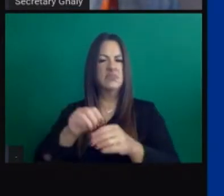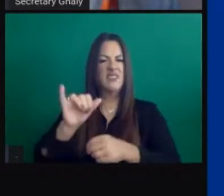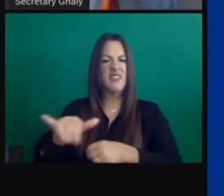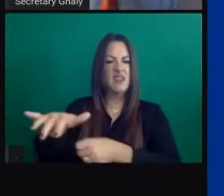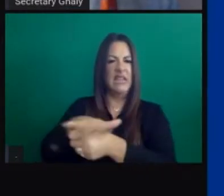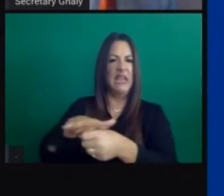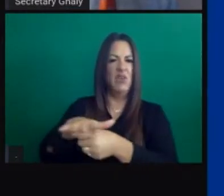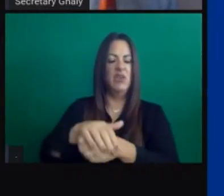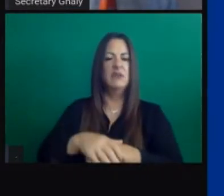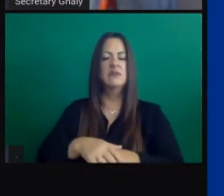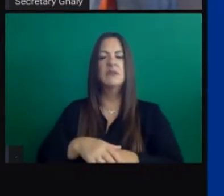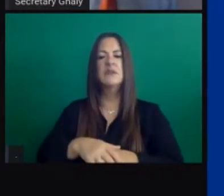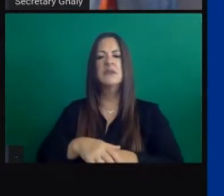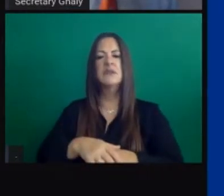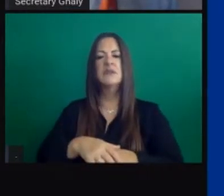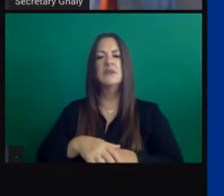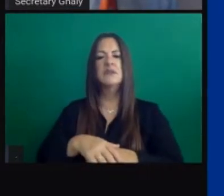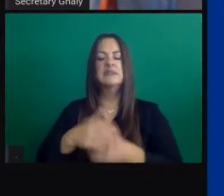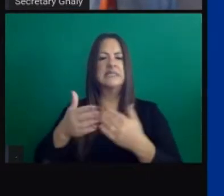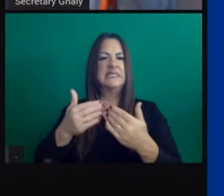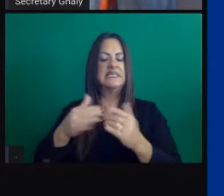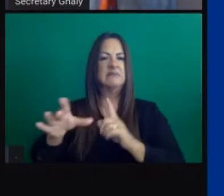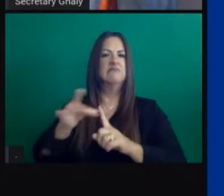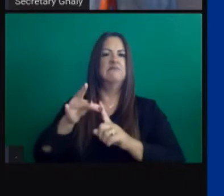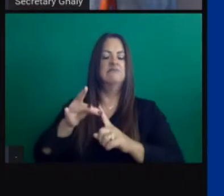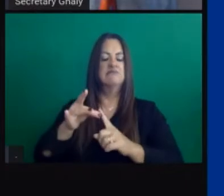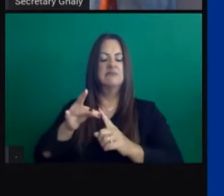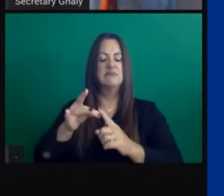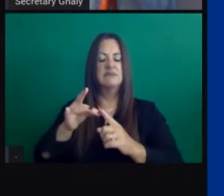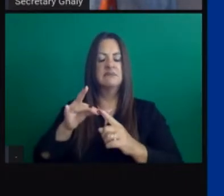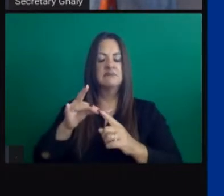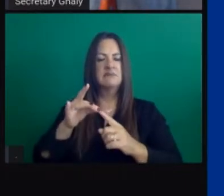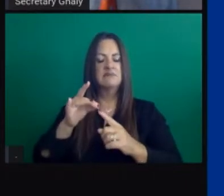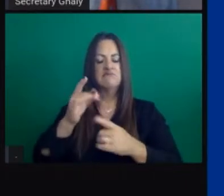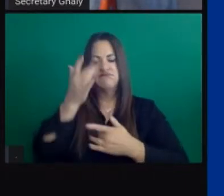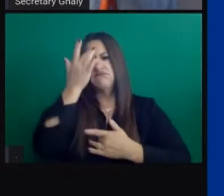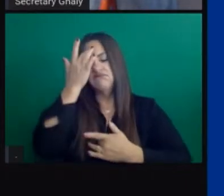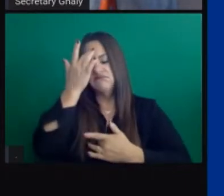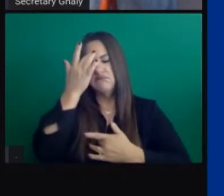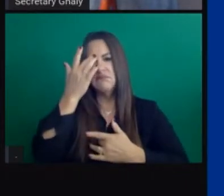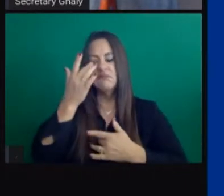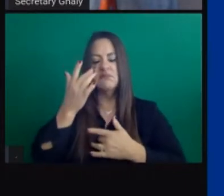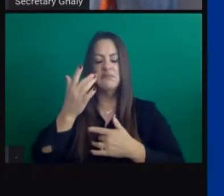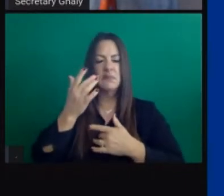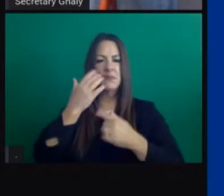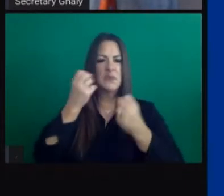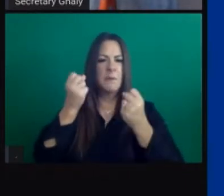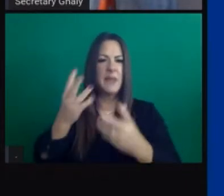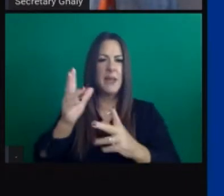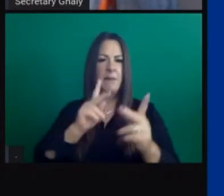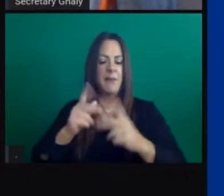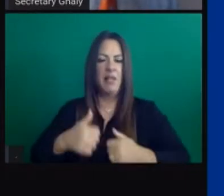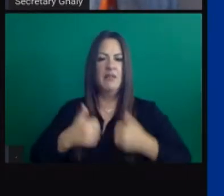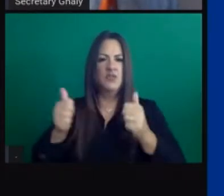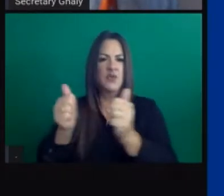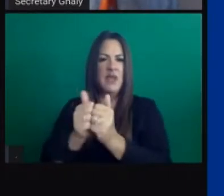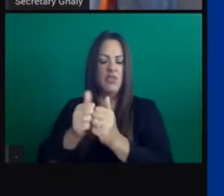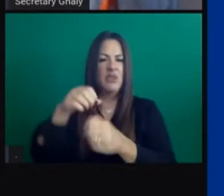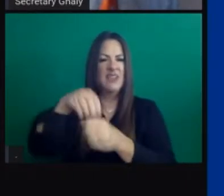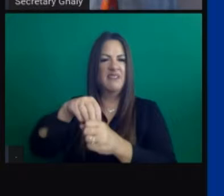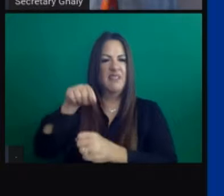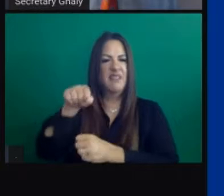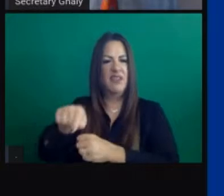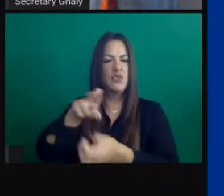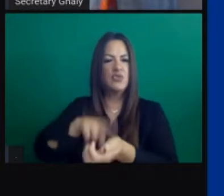vulnerable environment, very vulnerable residents in our skilled nursing facilities. And to show that before this current surge, middle